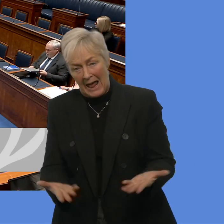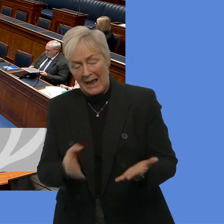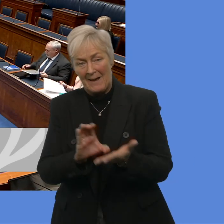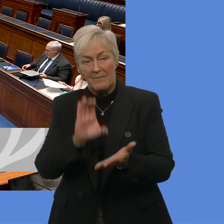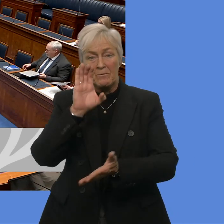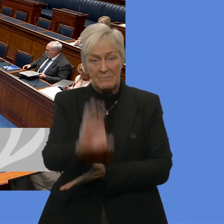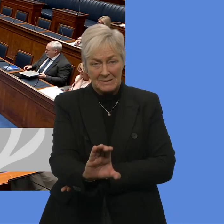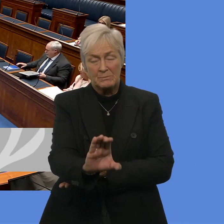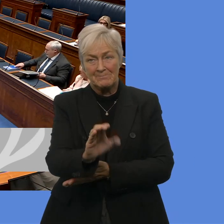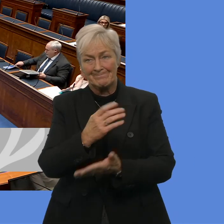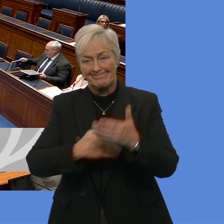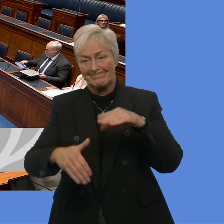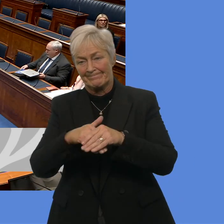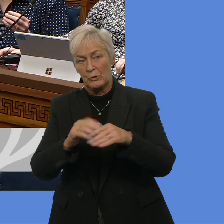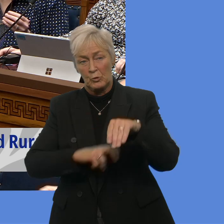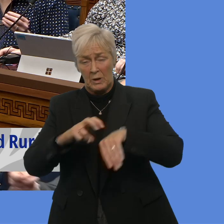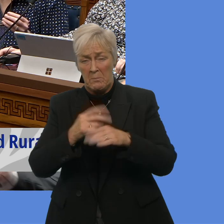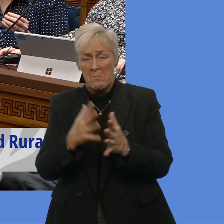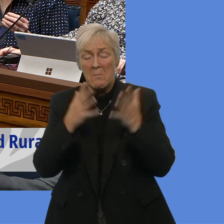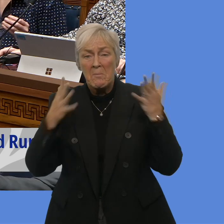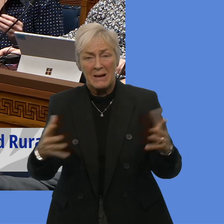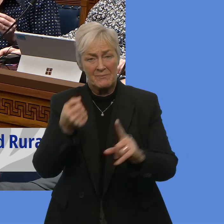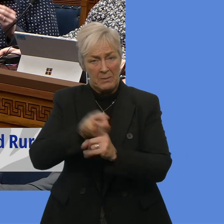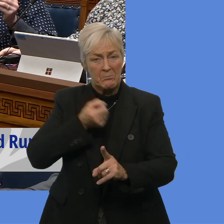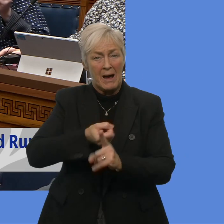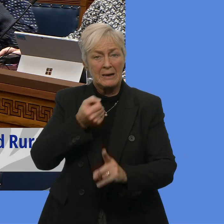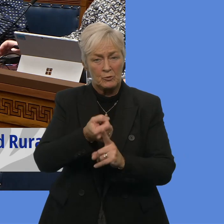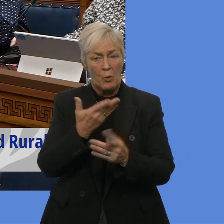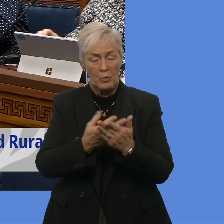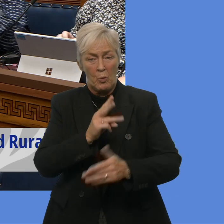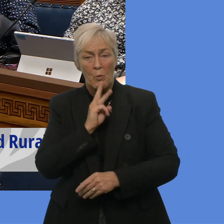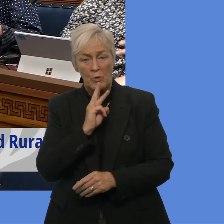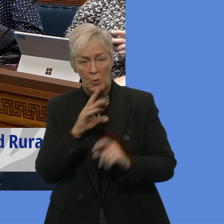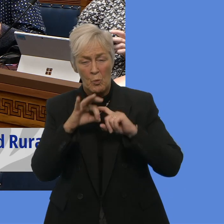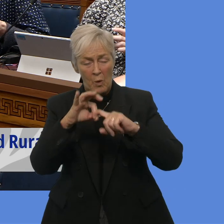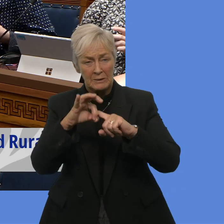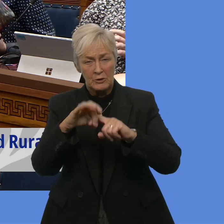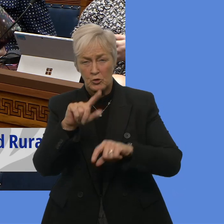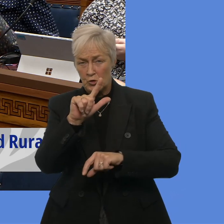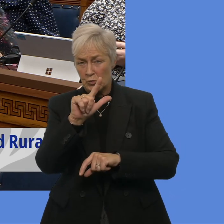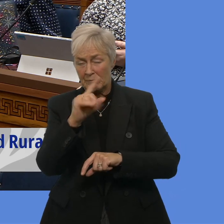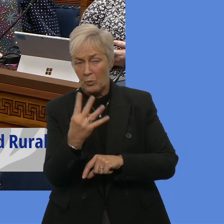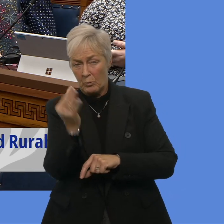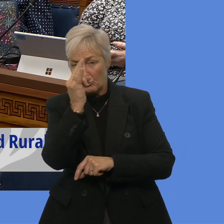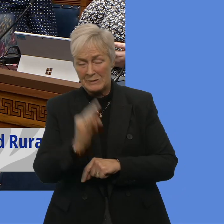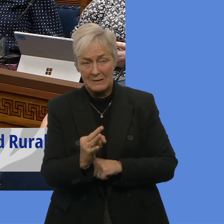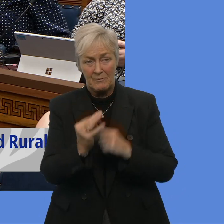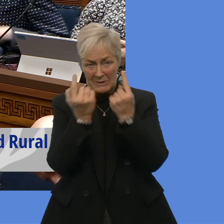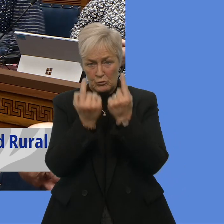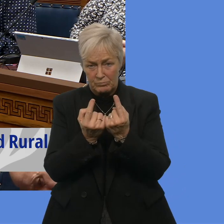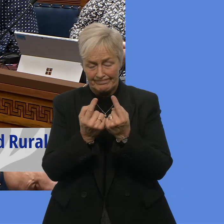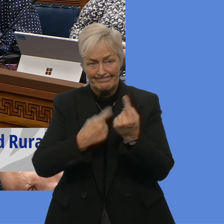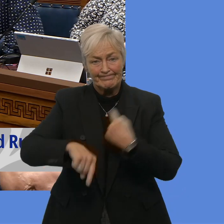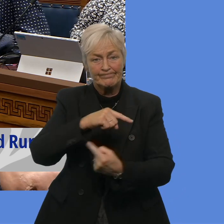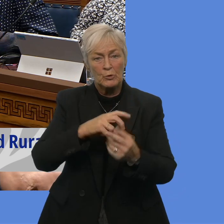wastewater infrastructure in Northern Ireland has had a severe impact in terms of water quality. It's contributing to about 24% of the issues in Northern Ireland, and that's why we